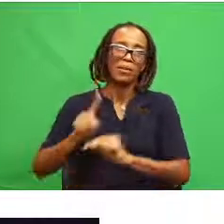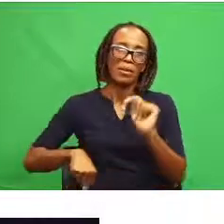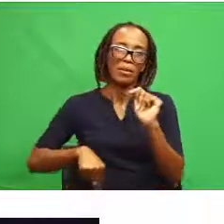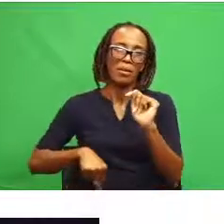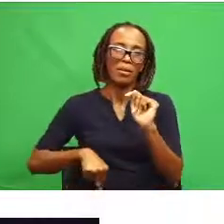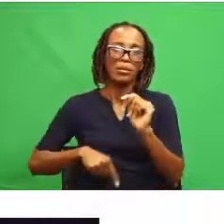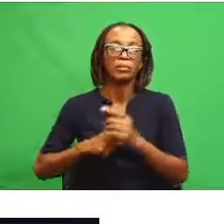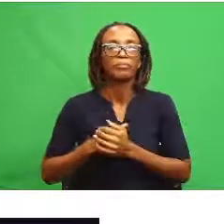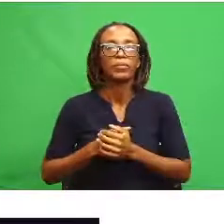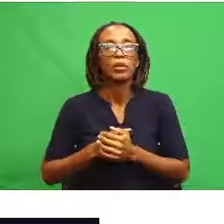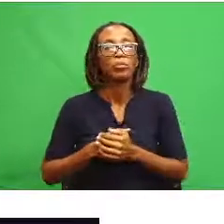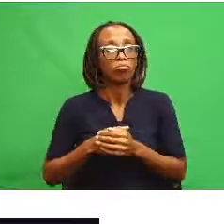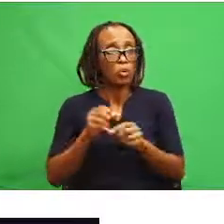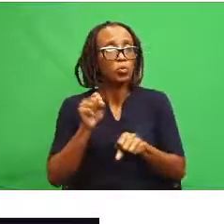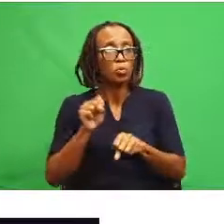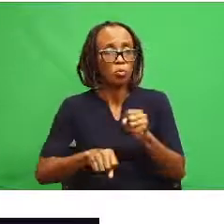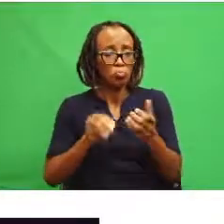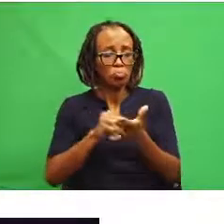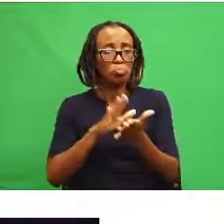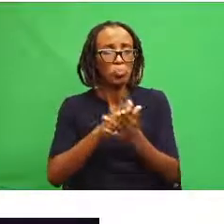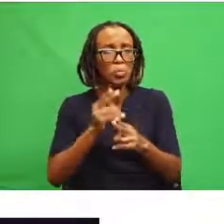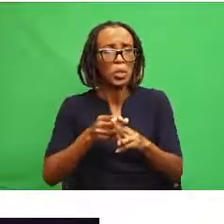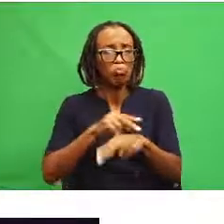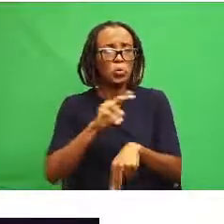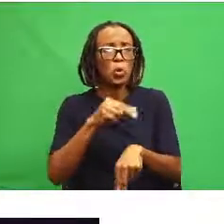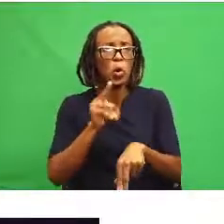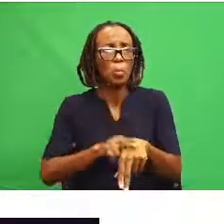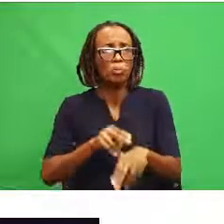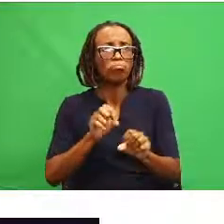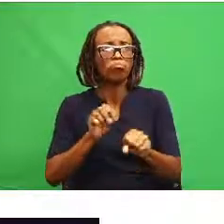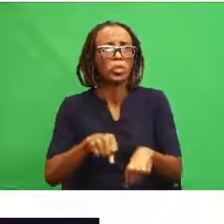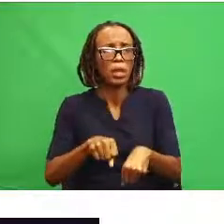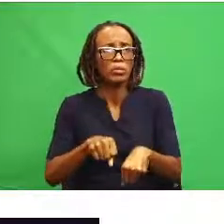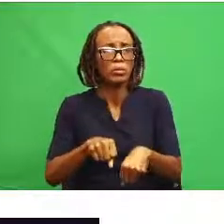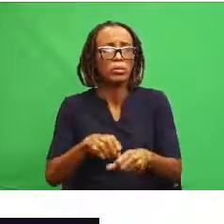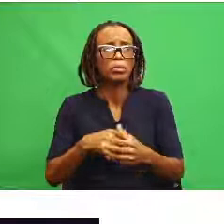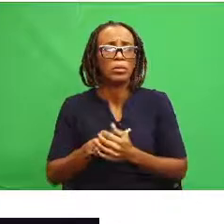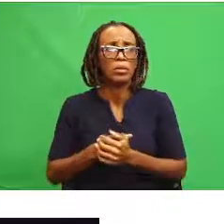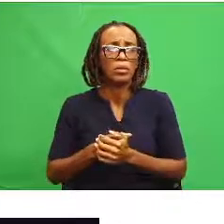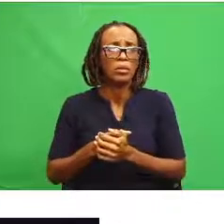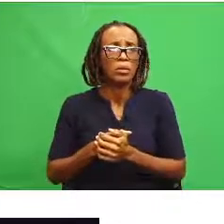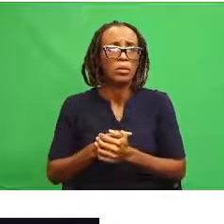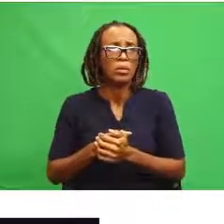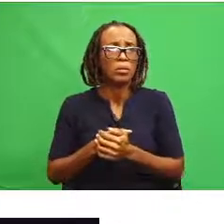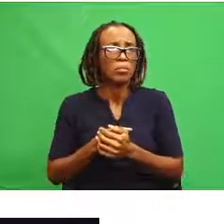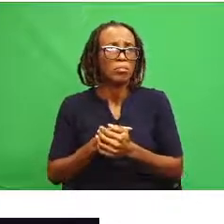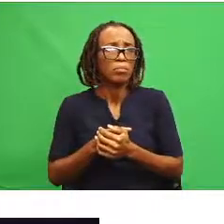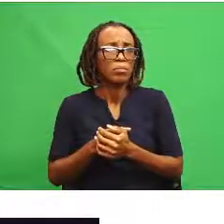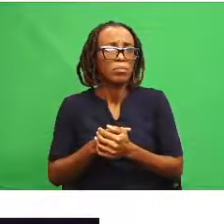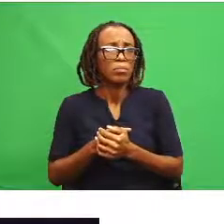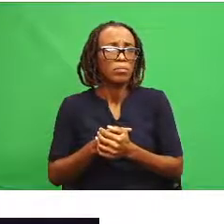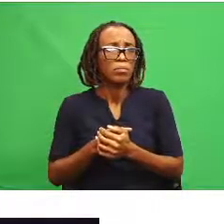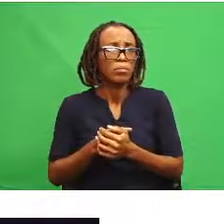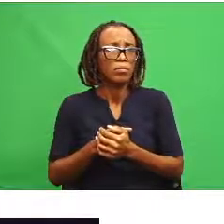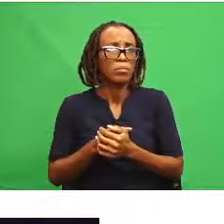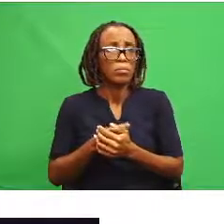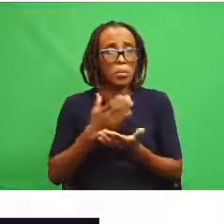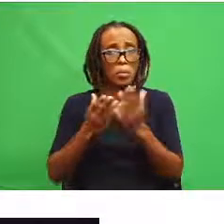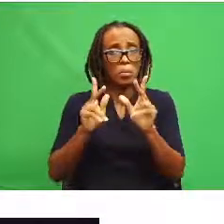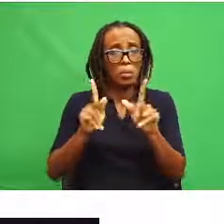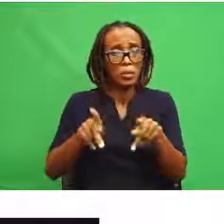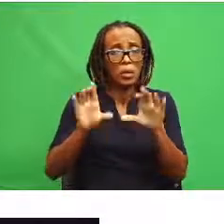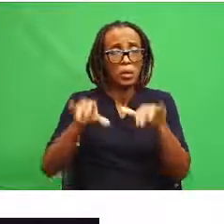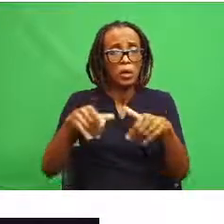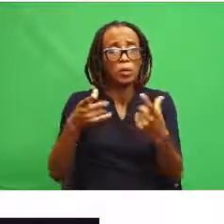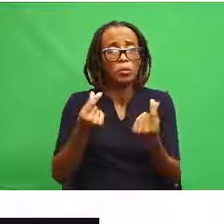a nominee is quite commonplace oftentimes when applying. It also may result the person who had it was able to do so, but